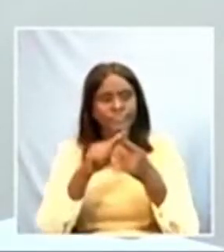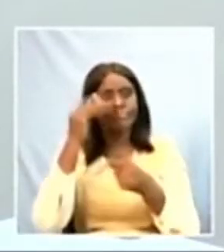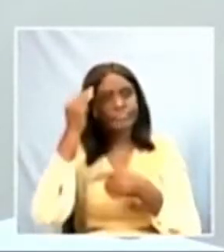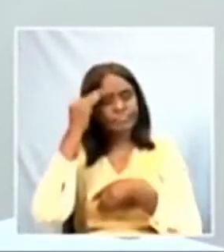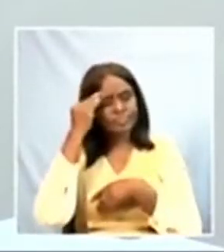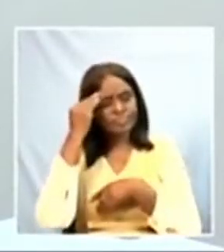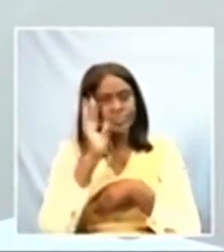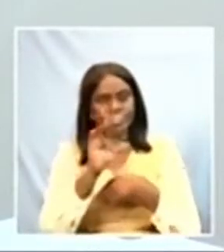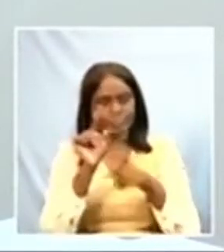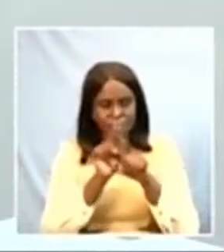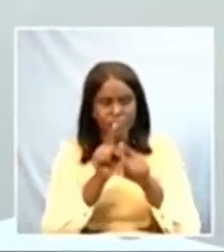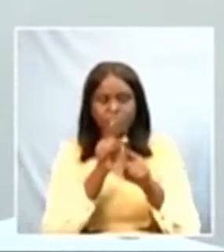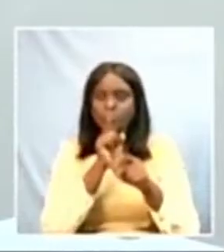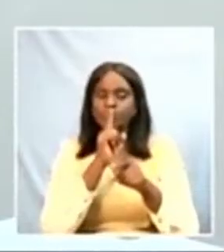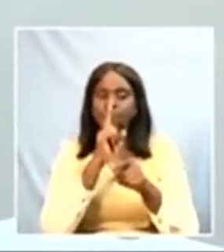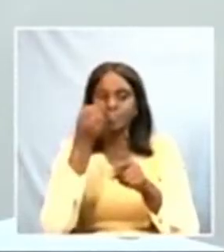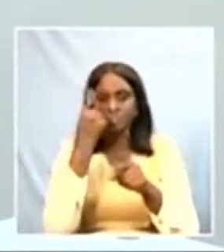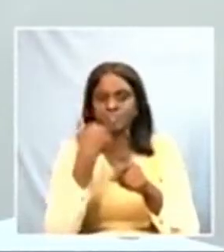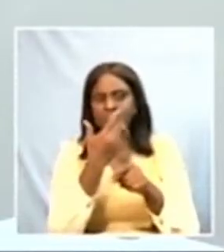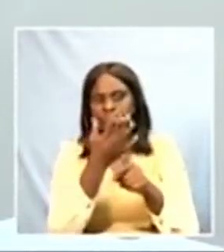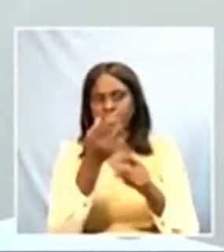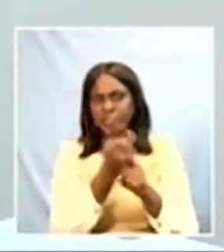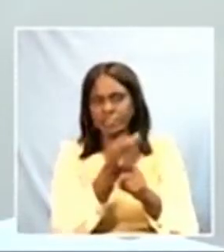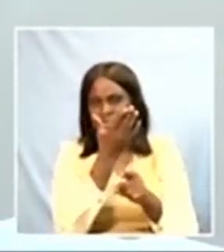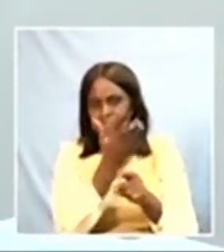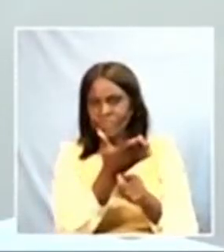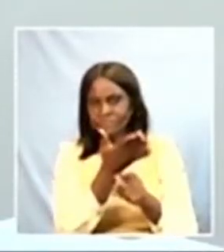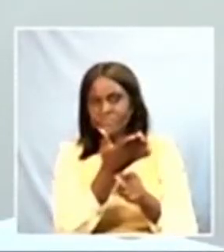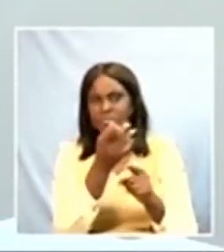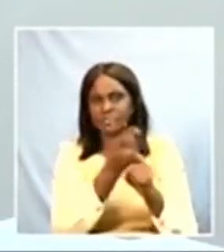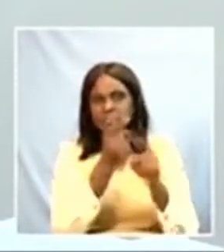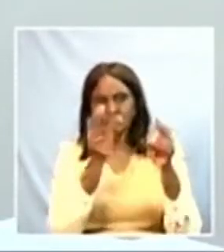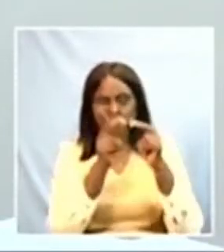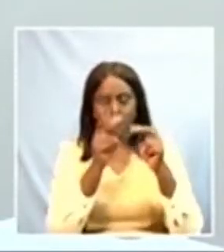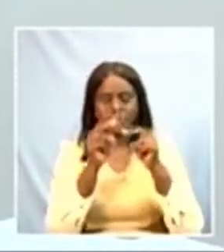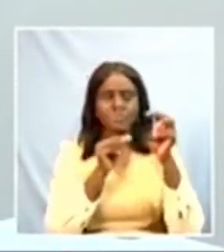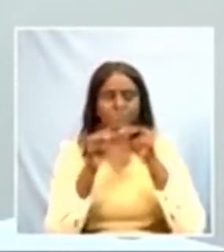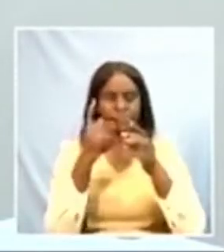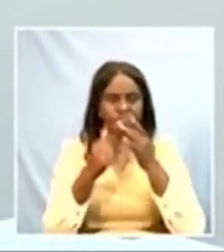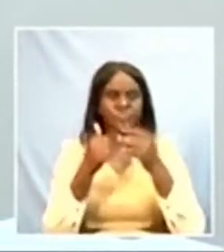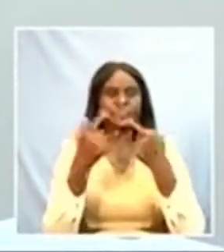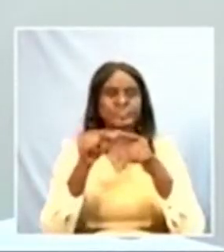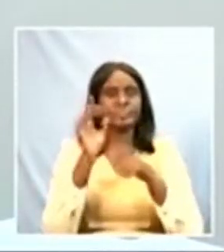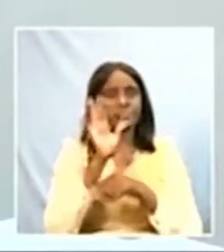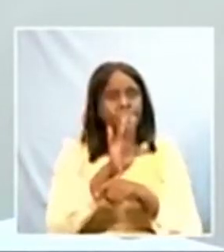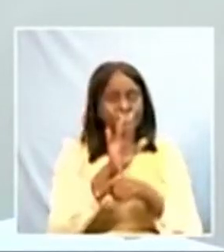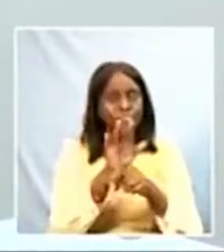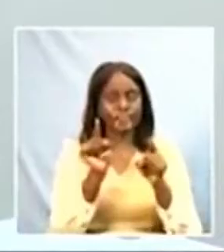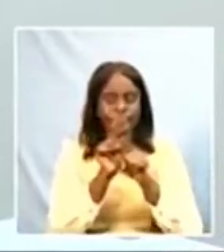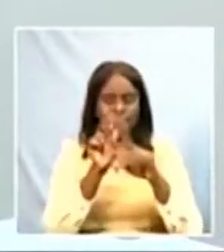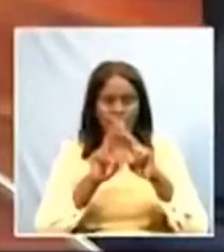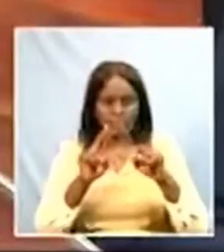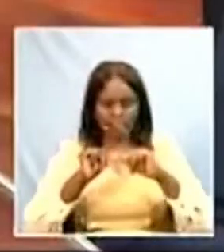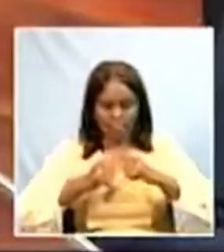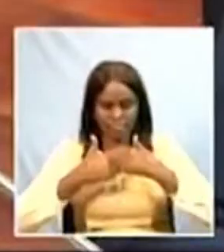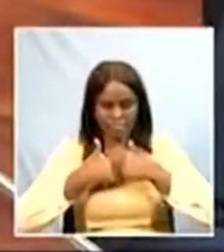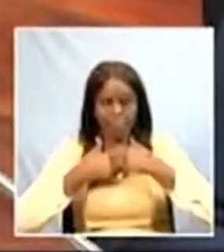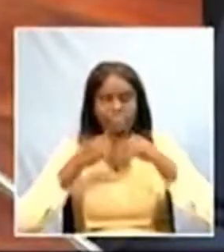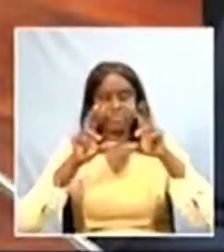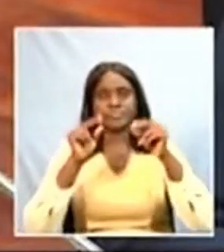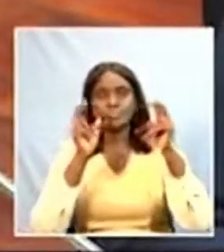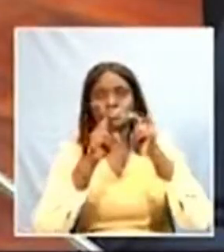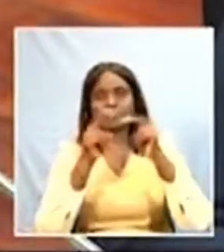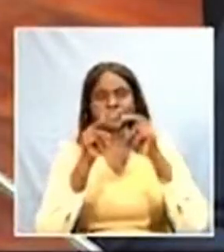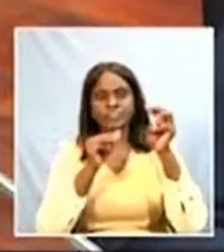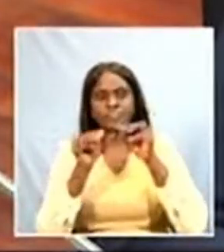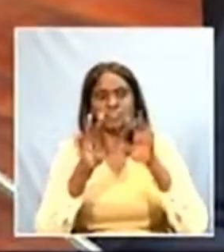know and to really understand from the contract management that was undertaken. Chair, we had no contract